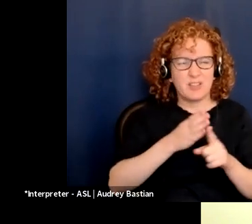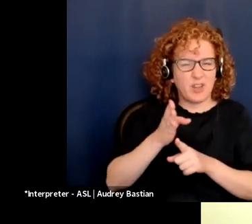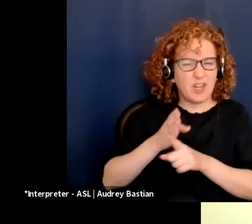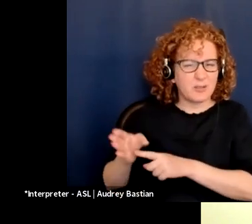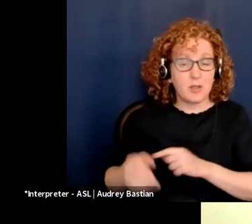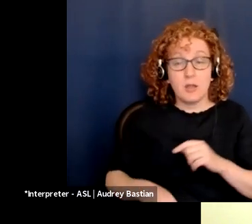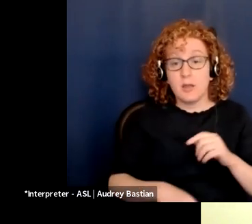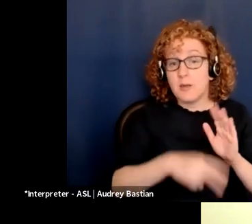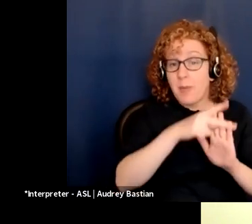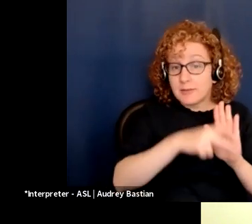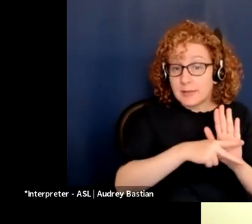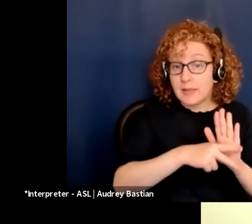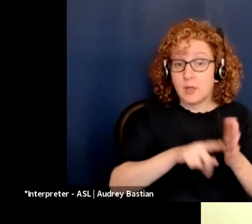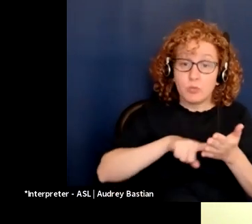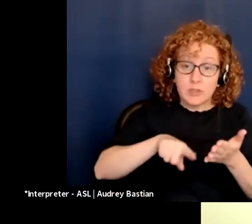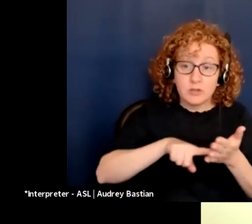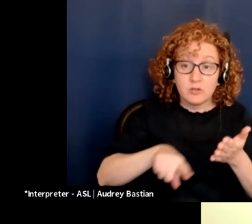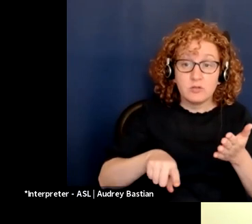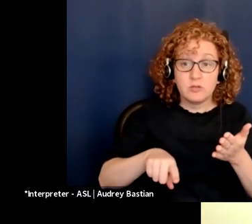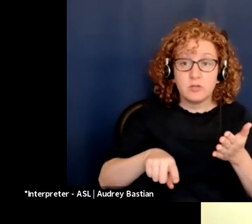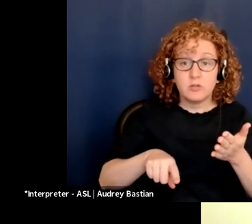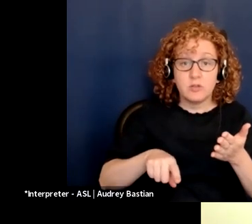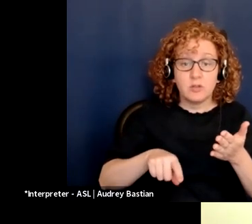policy, research,